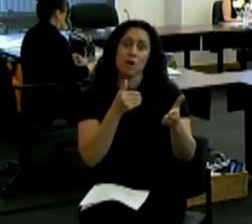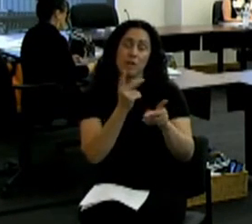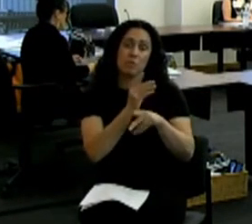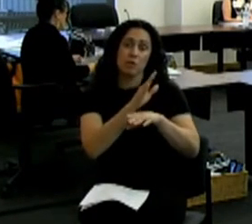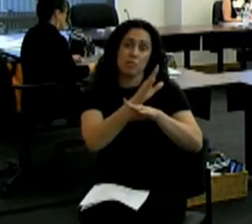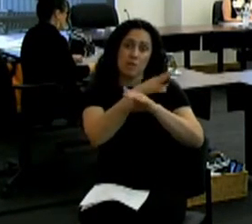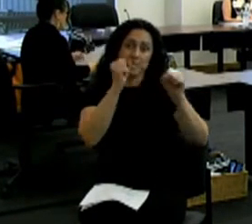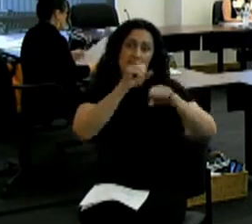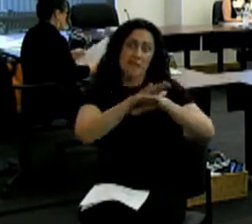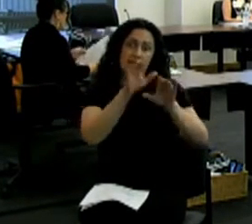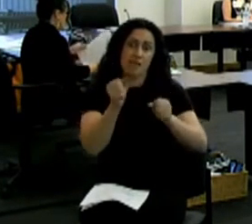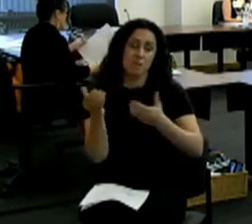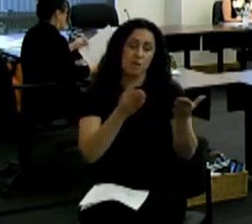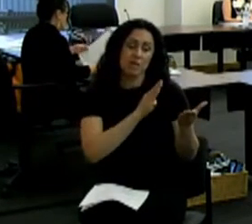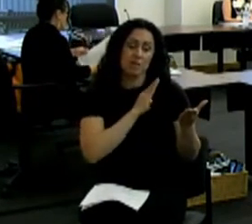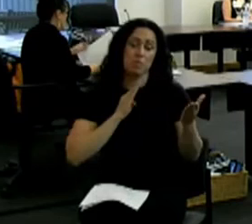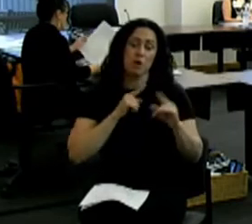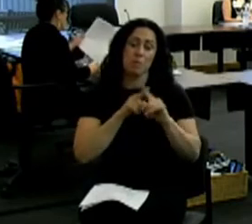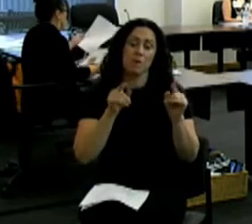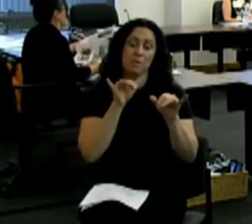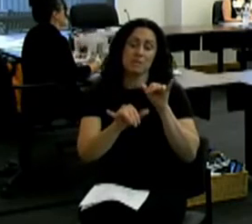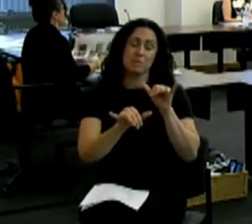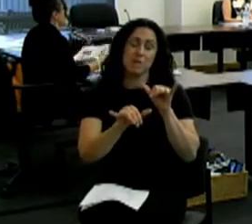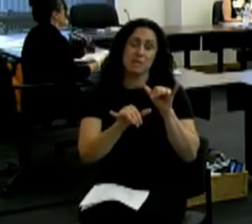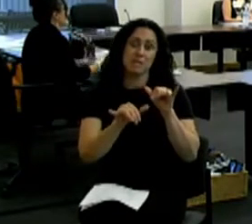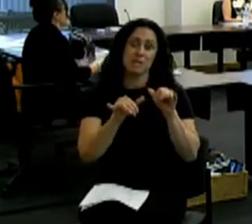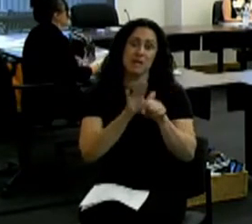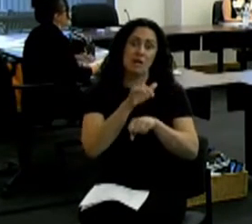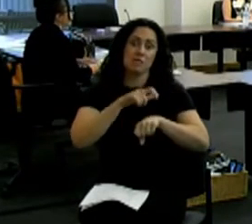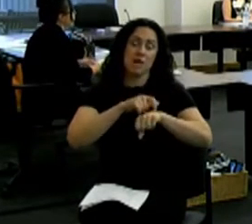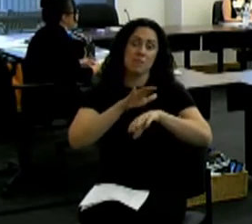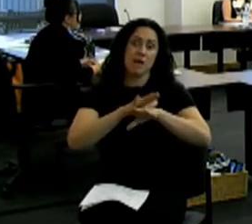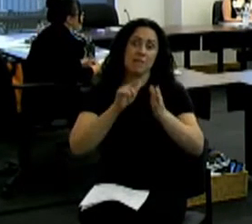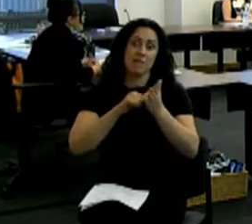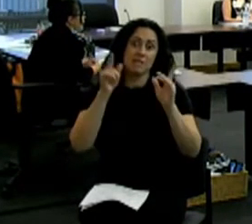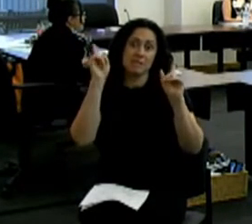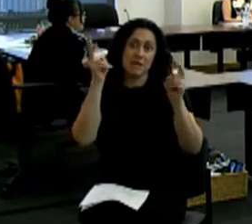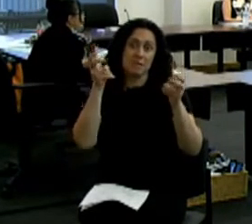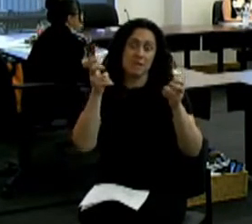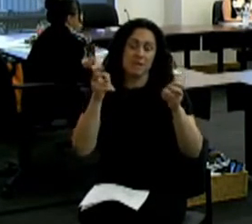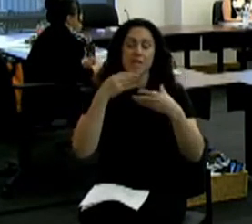on, they can bring it to the board, but I think that we spent enough time on this topic. Well, I'm